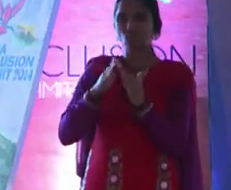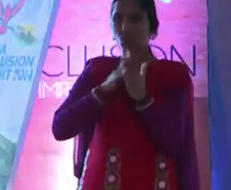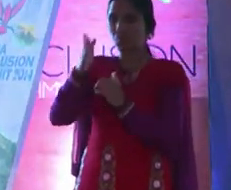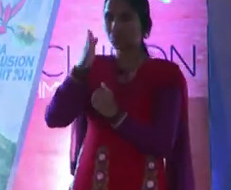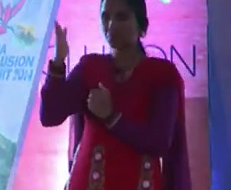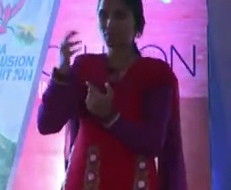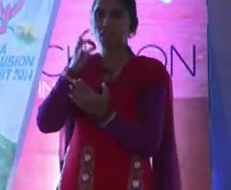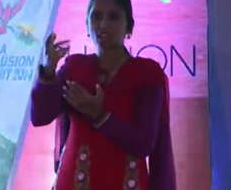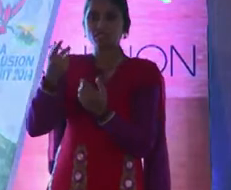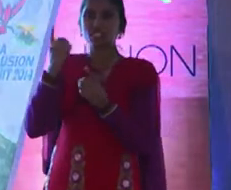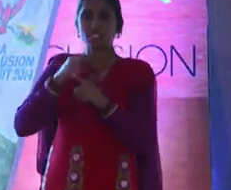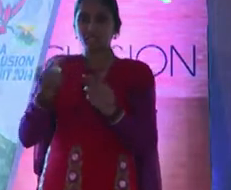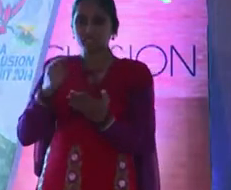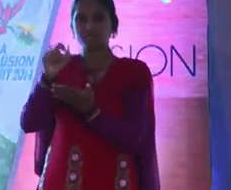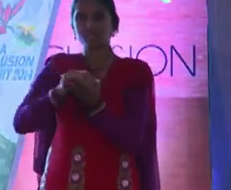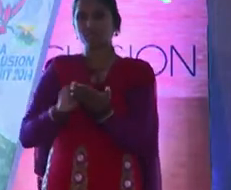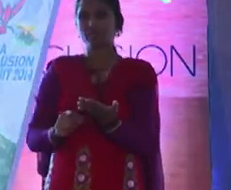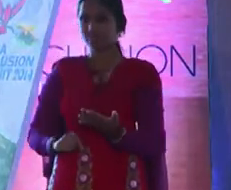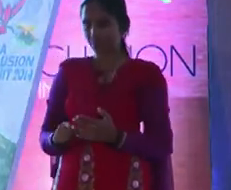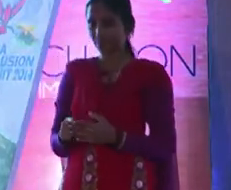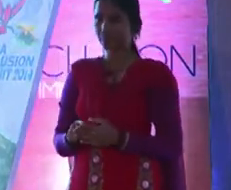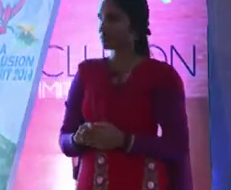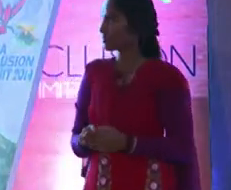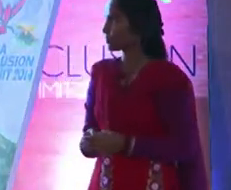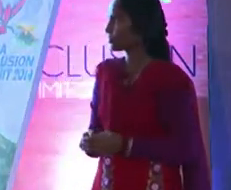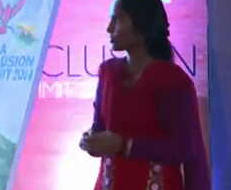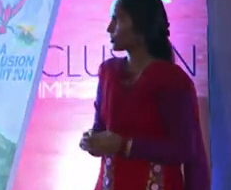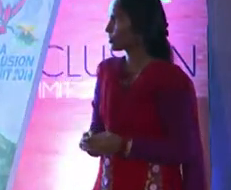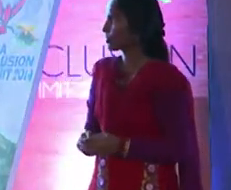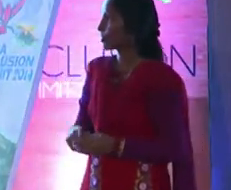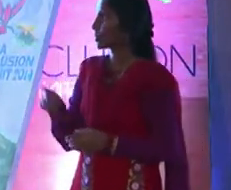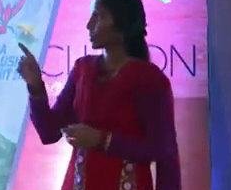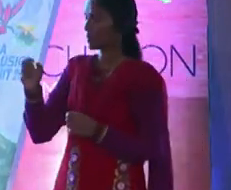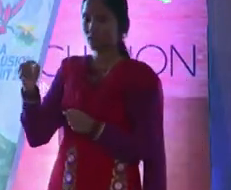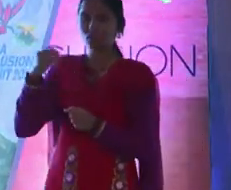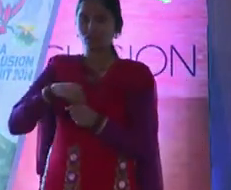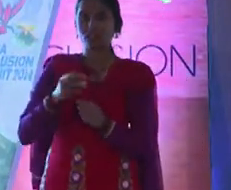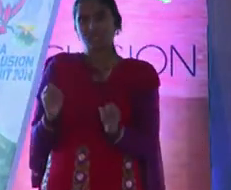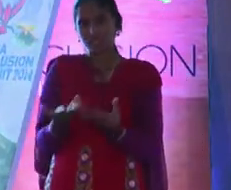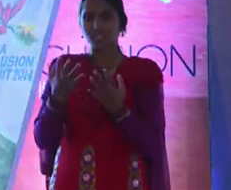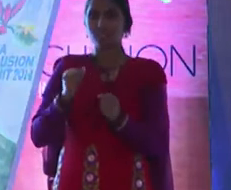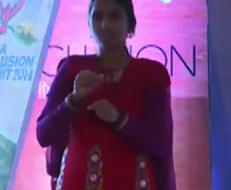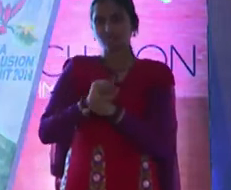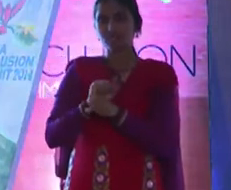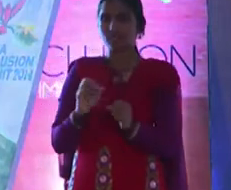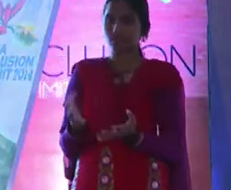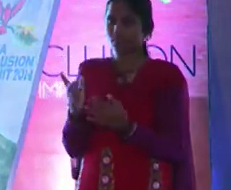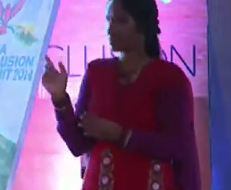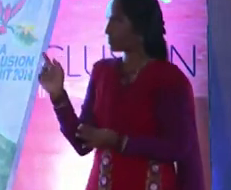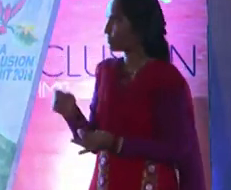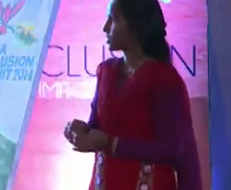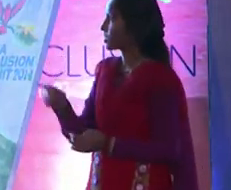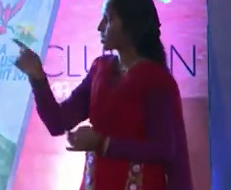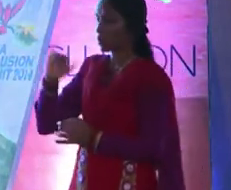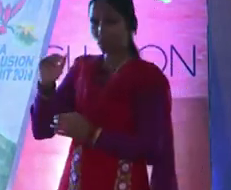large number of you could partner with us, cooperative with us, so that we can get this all on board. And we are going to provide the funds for the